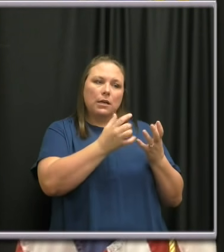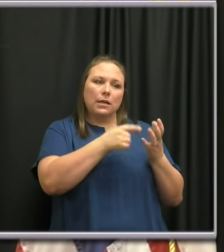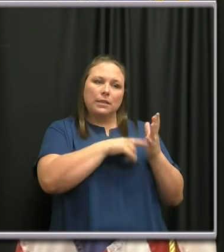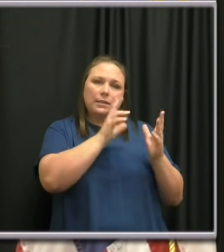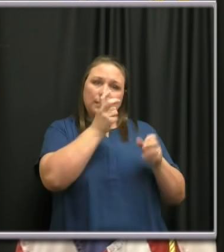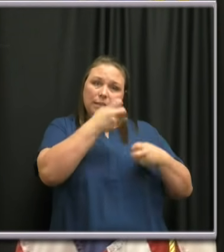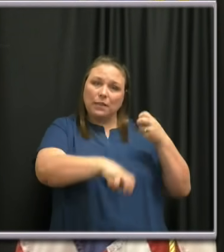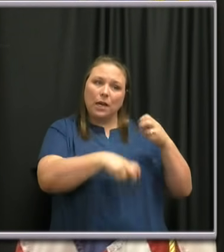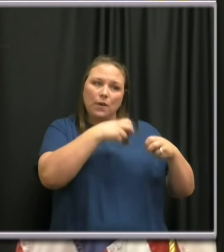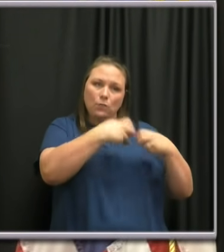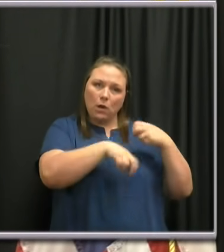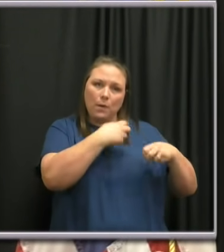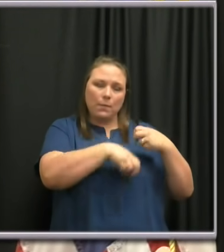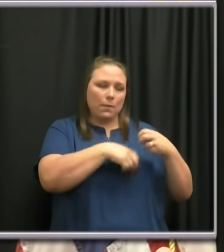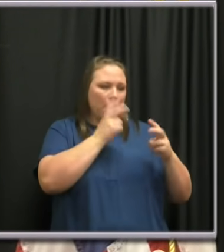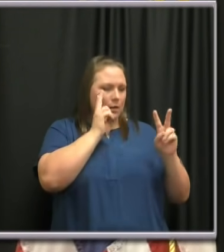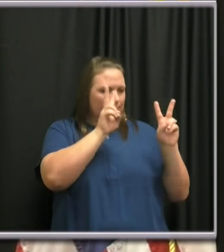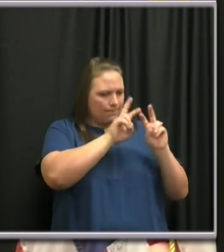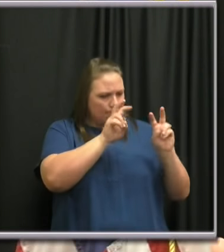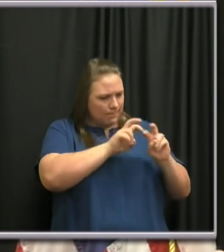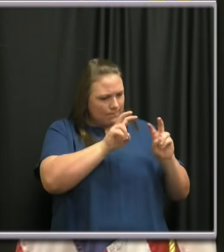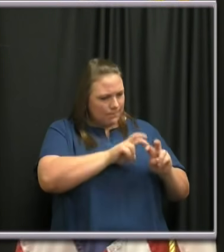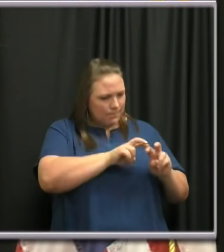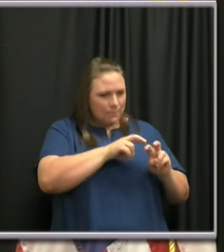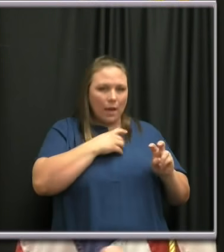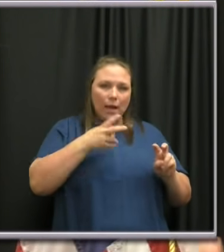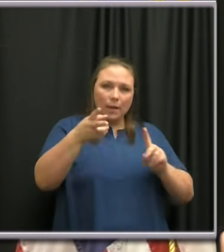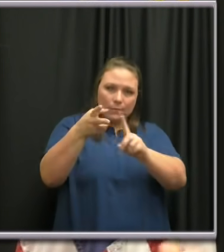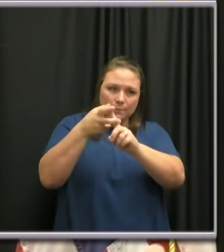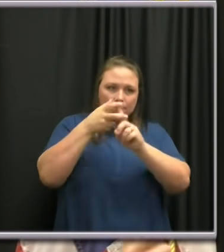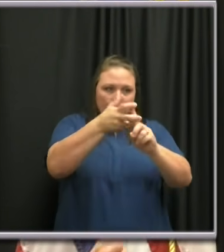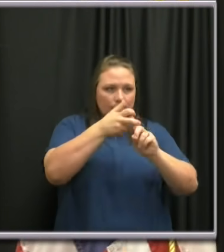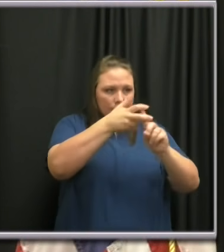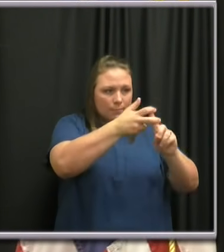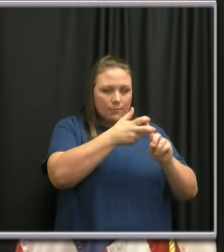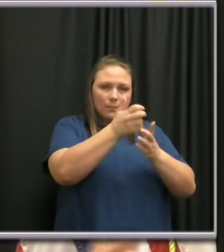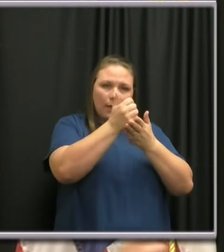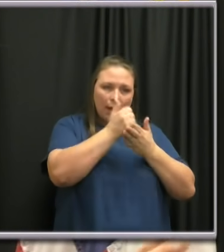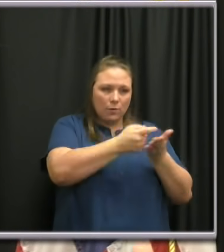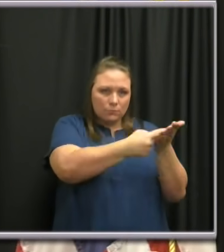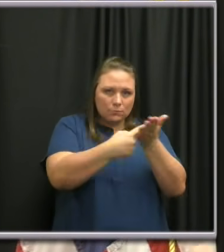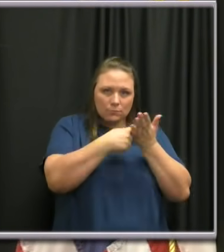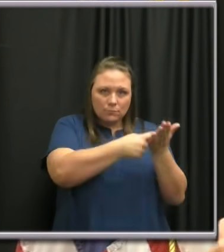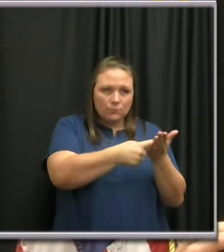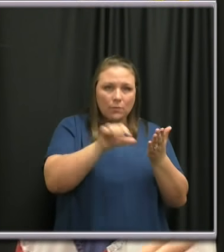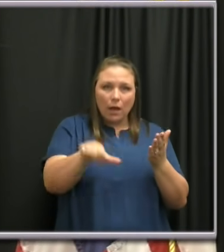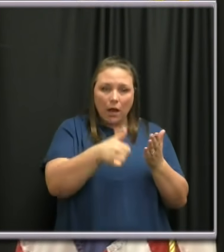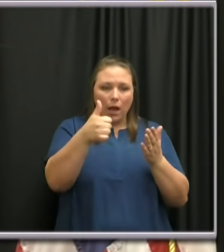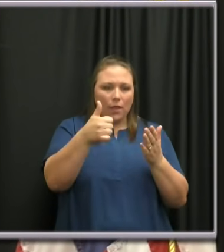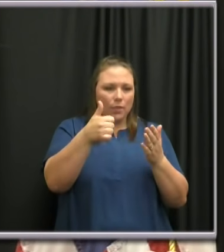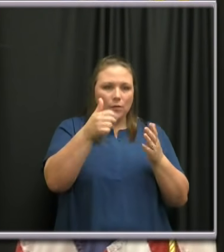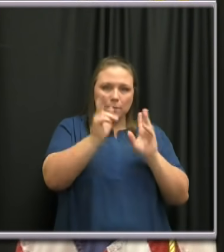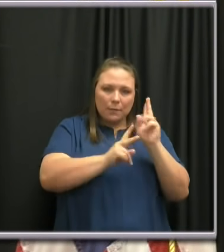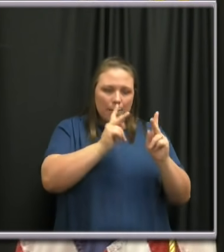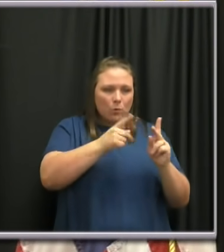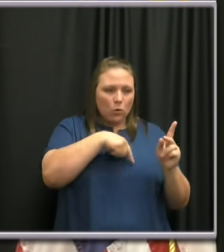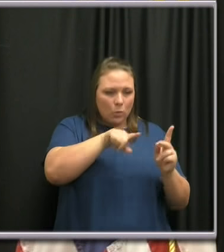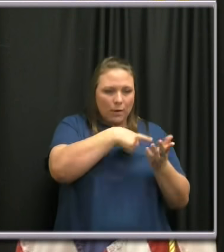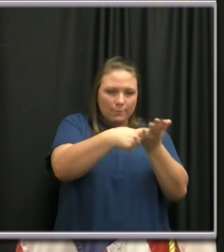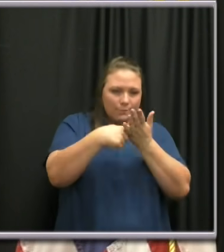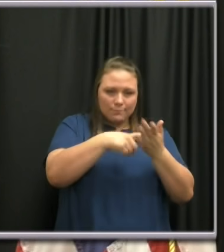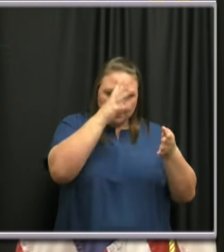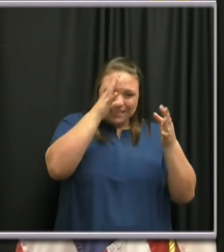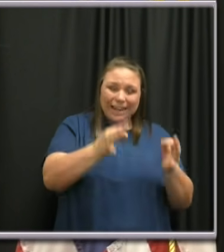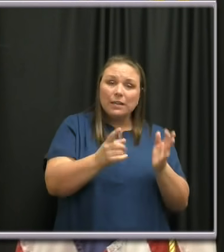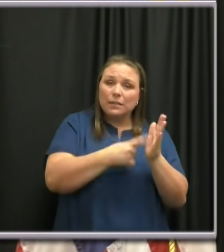at the data. I bring in experts, so I consult, you know, in medicine, other specialties, and we make a decision, and sometimes it's a really tough